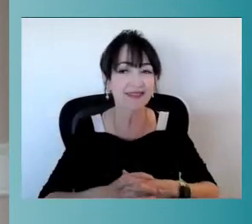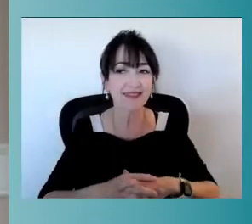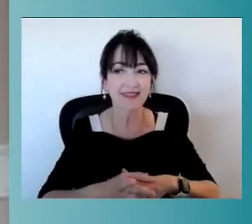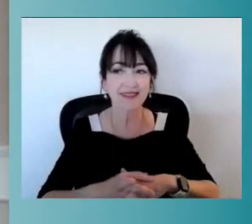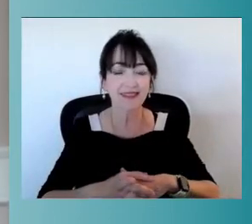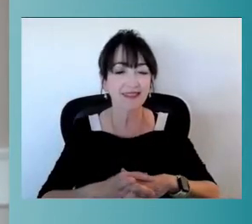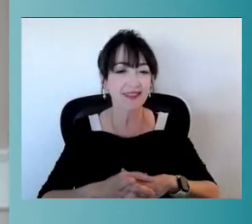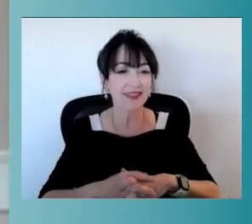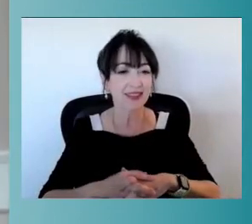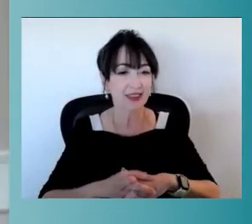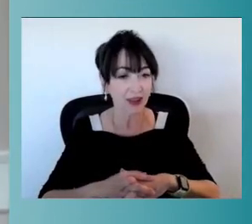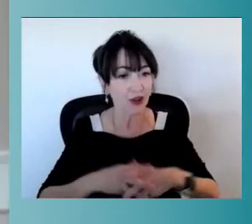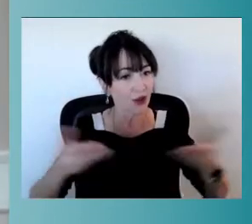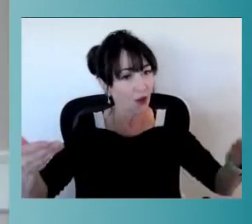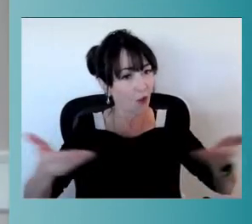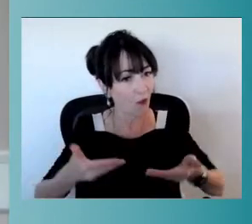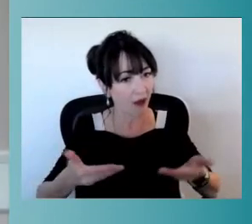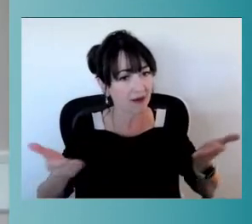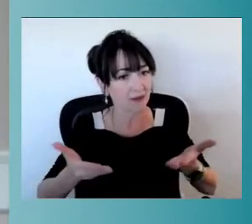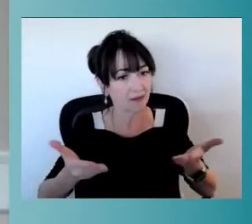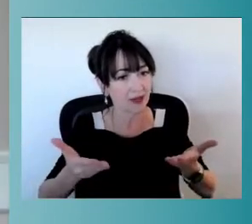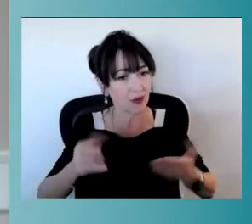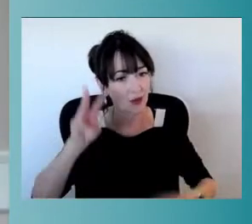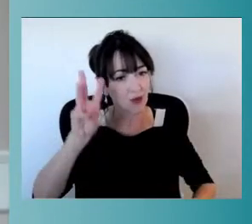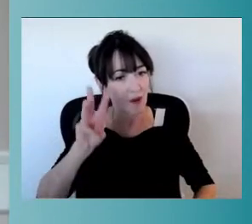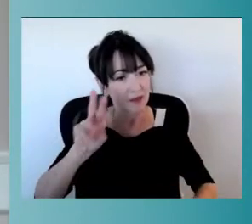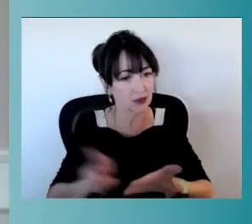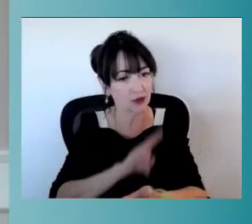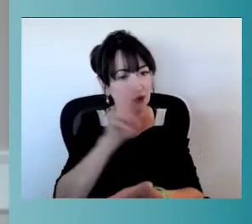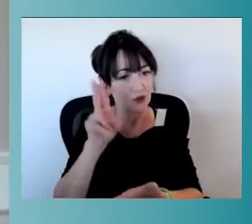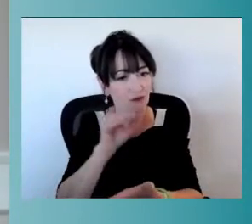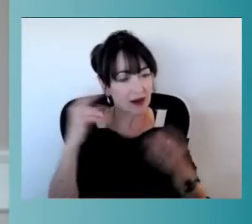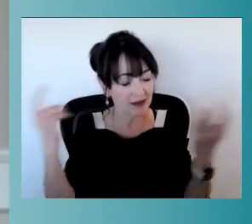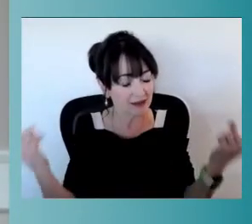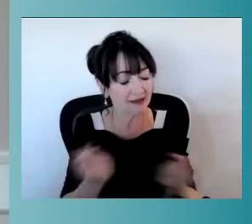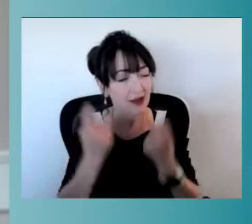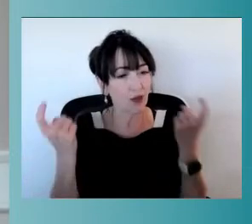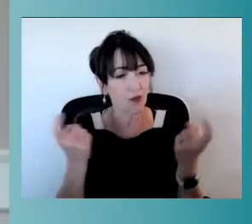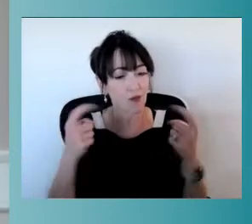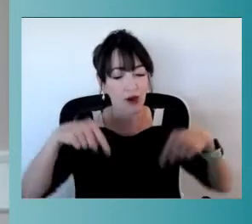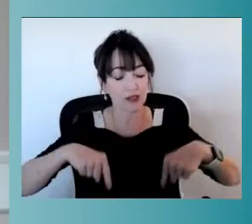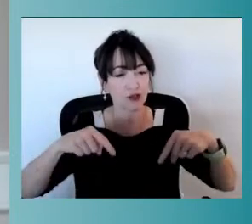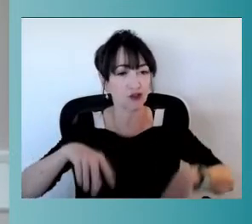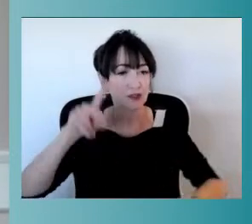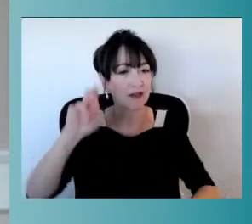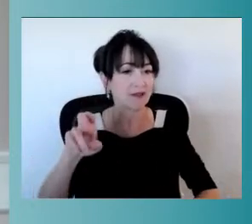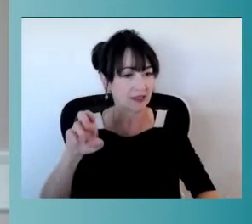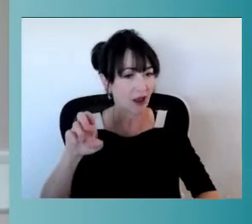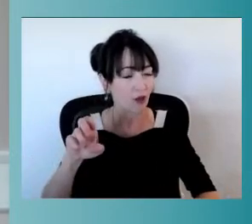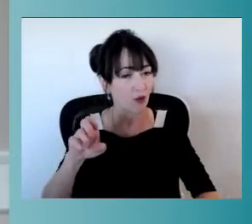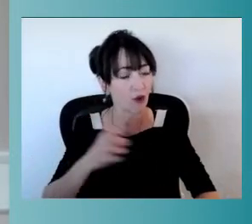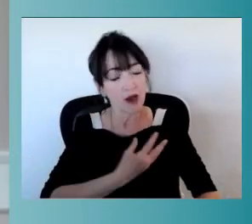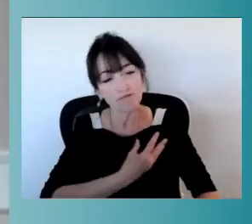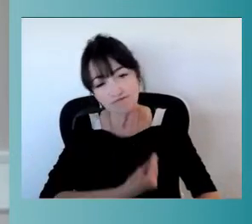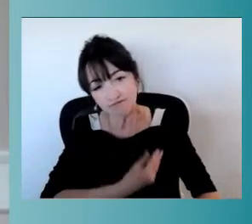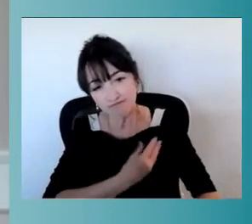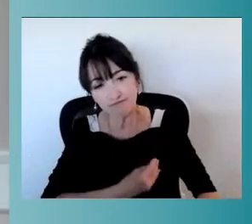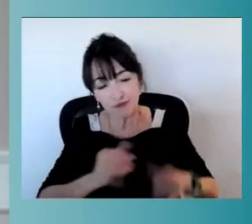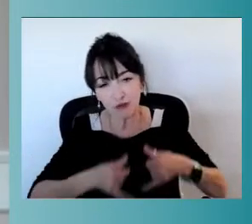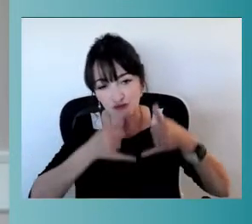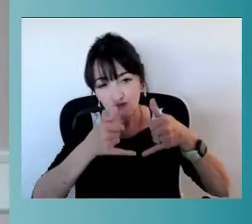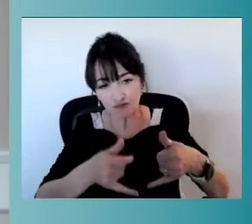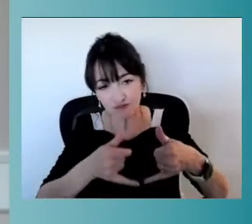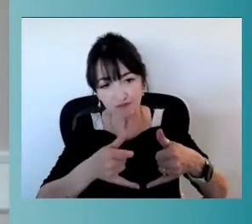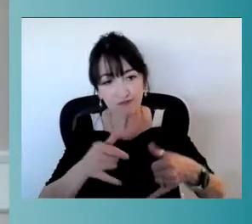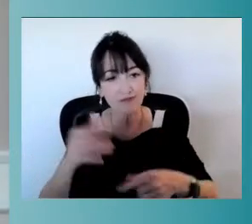Well, welcome to Wilmington University and the celebration of Delaware's Compassionate Champions. I would like to thank